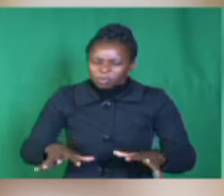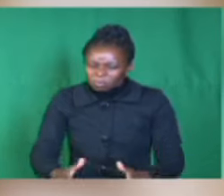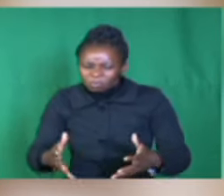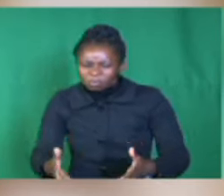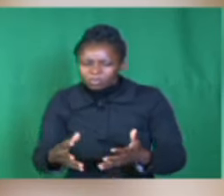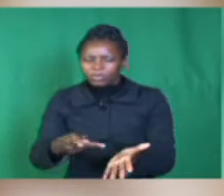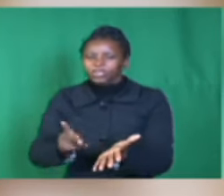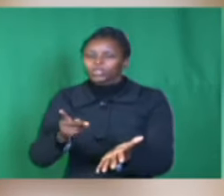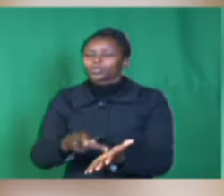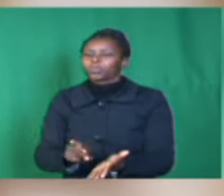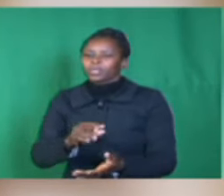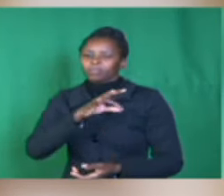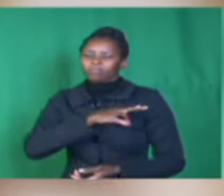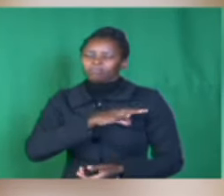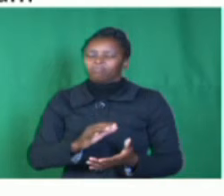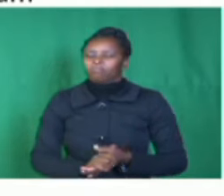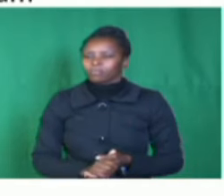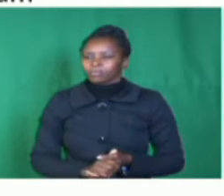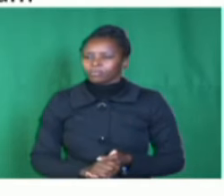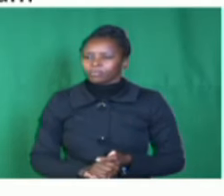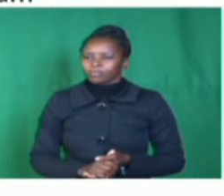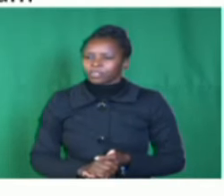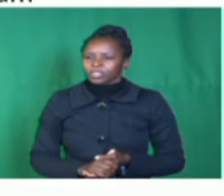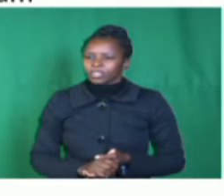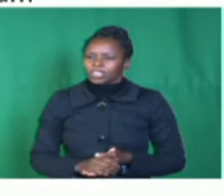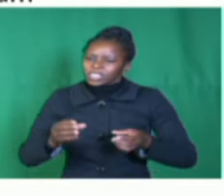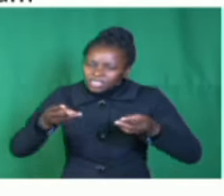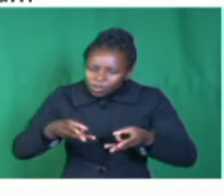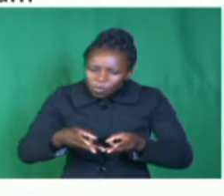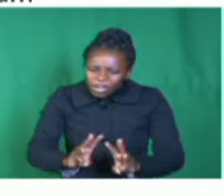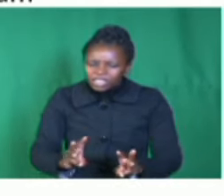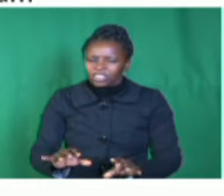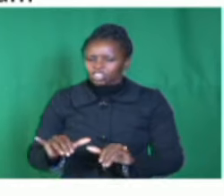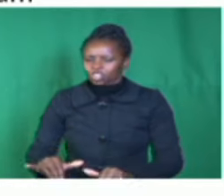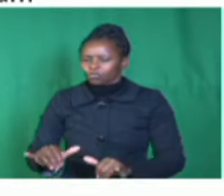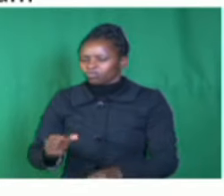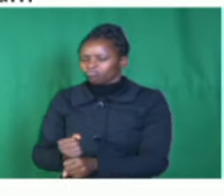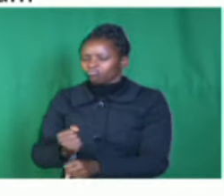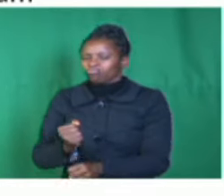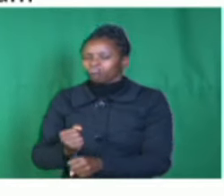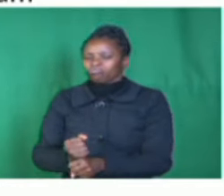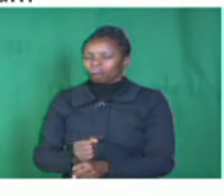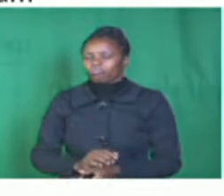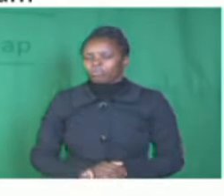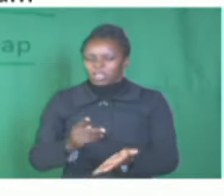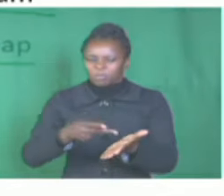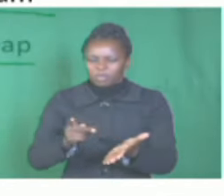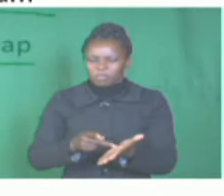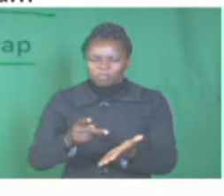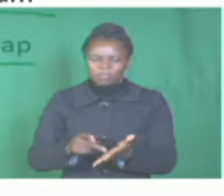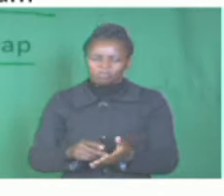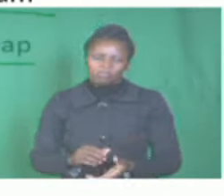taxes. Making Africans to pay the taxes was a way to get cheap labor. In short, these people will work